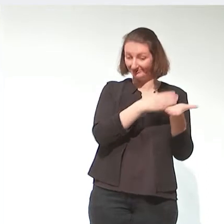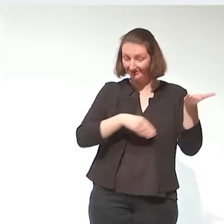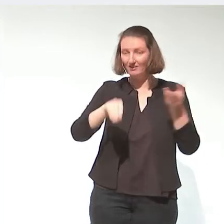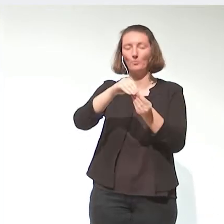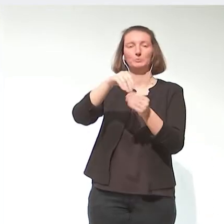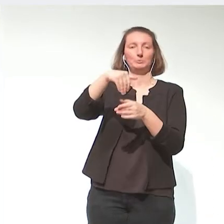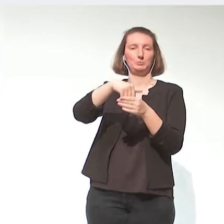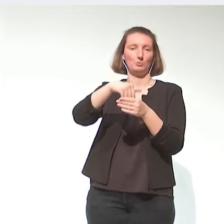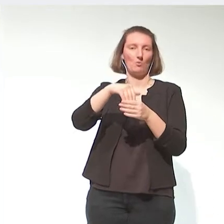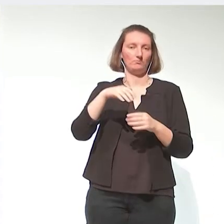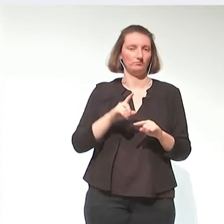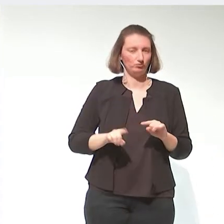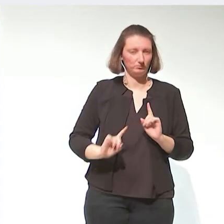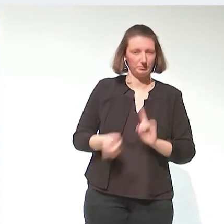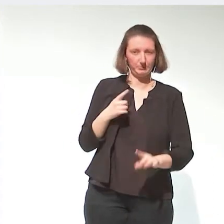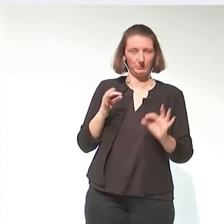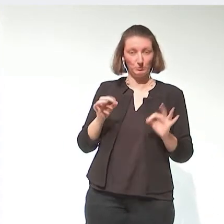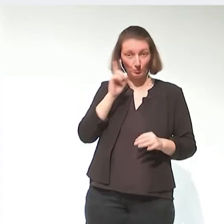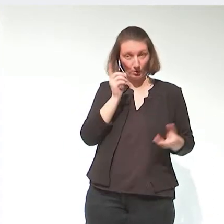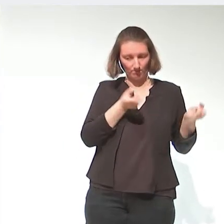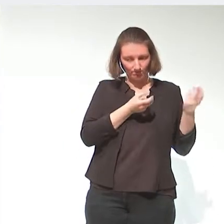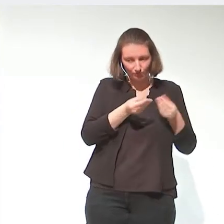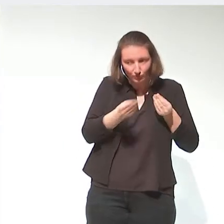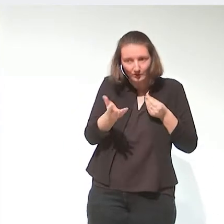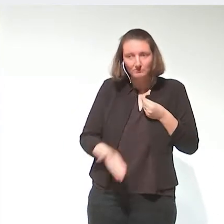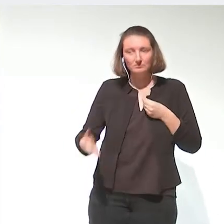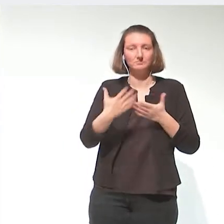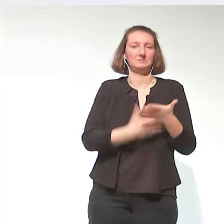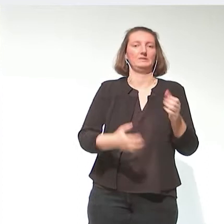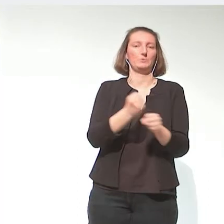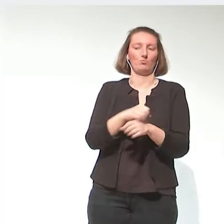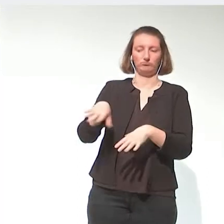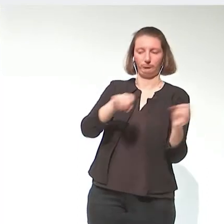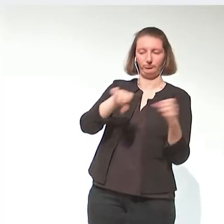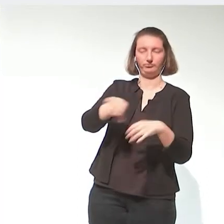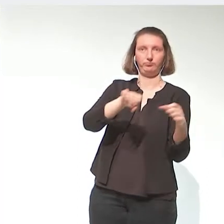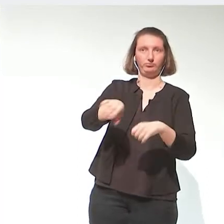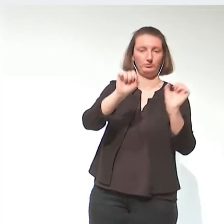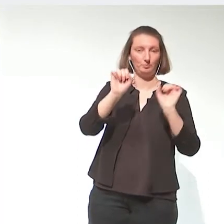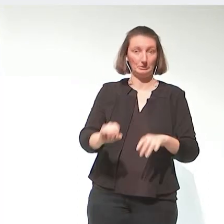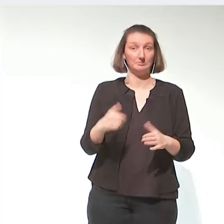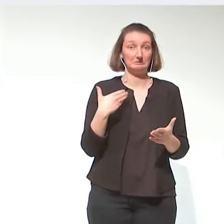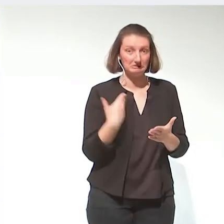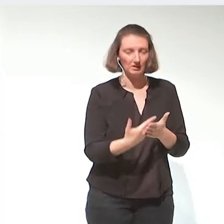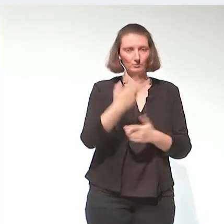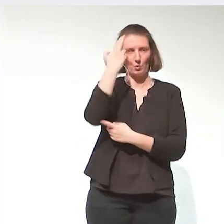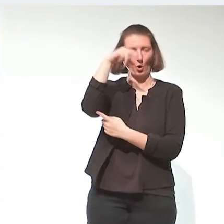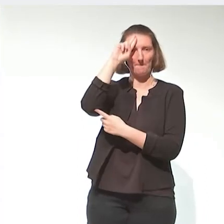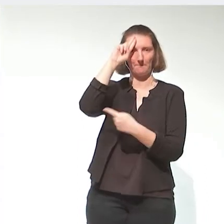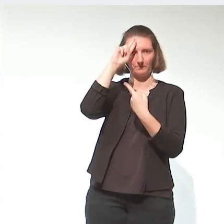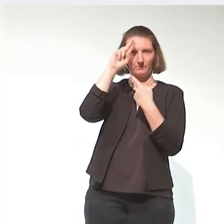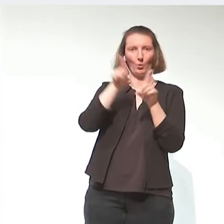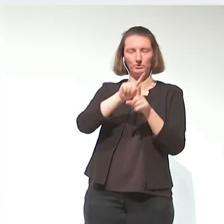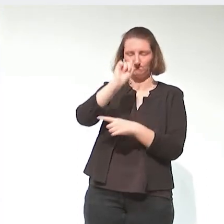And these funds will make it possible to create jobs for the handicapped. And so